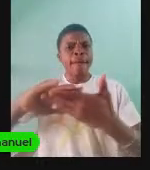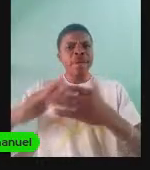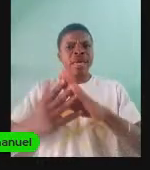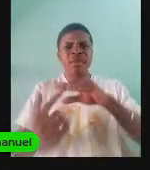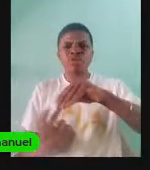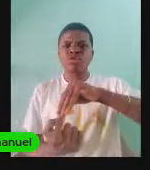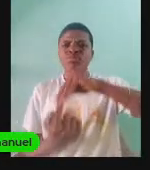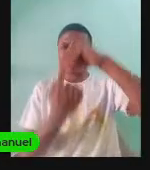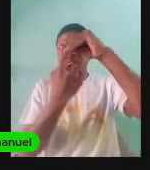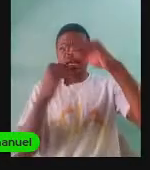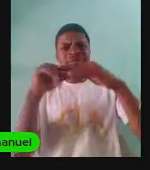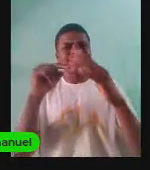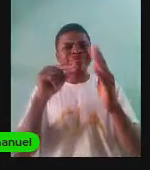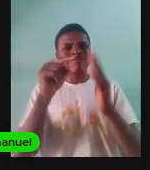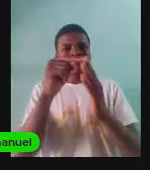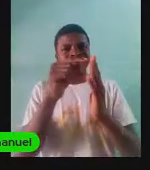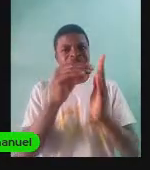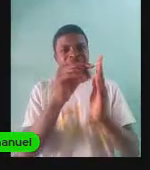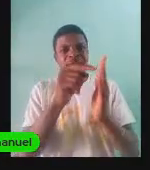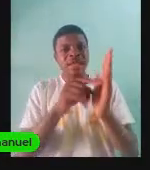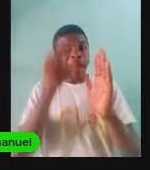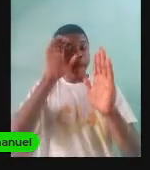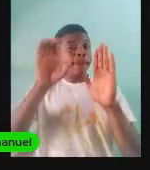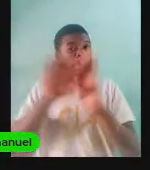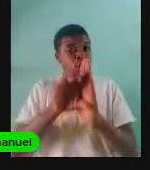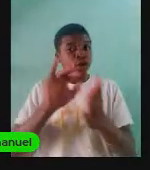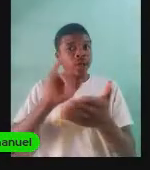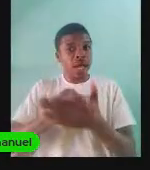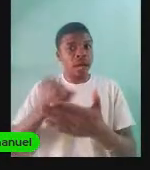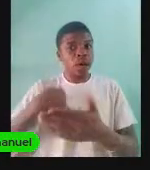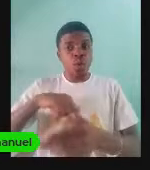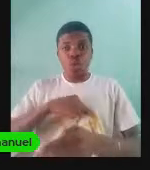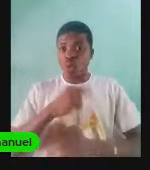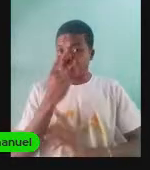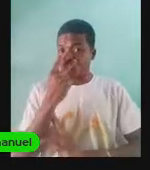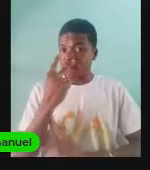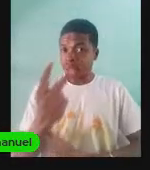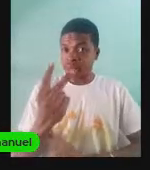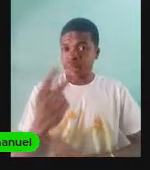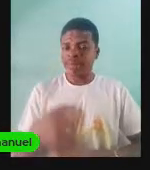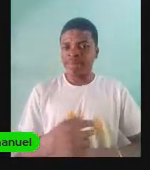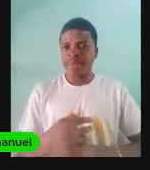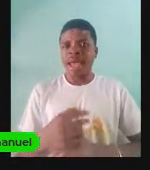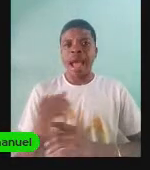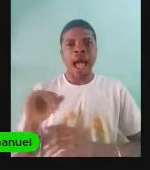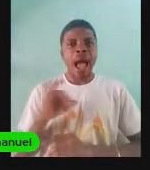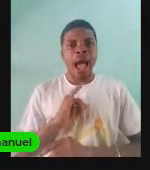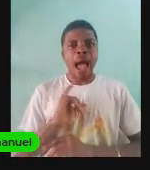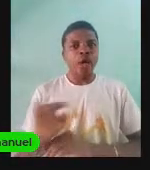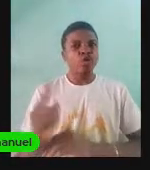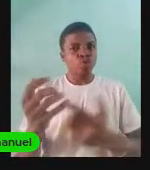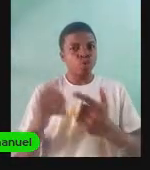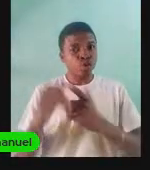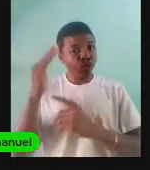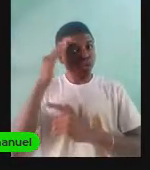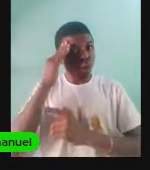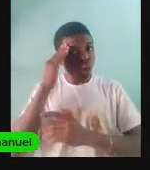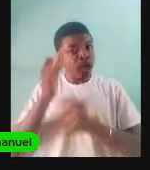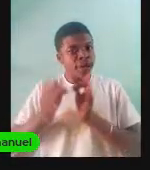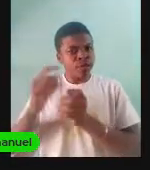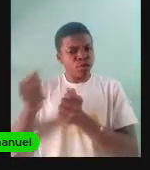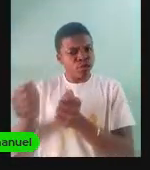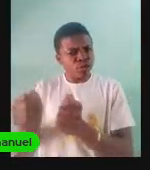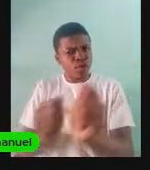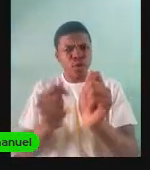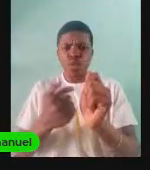write it down, and I will check it out. And I just want to know whether you're following and whether you understand the concept. Thank you so